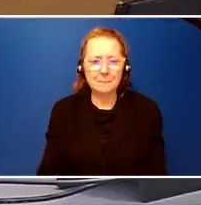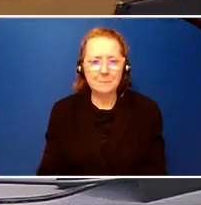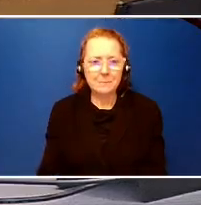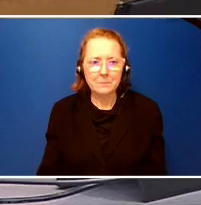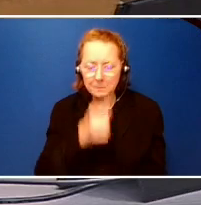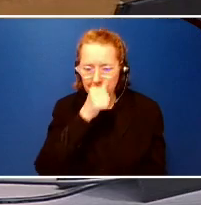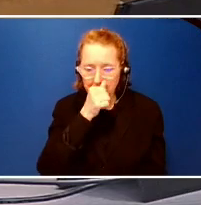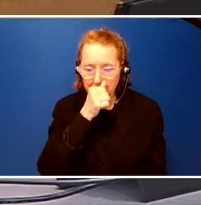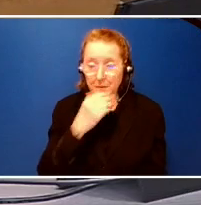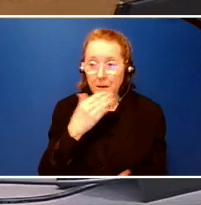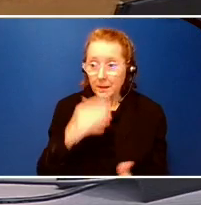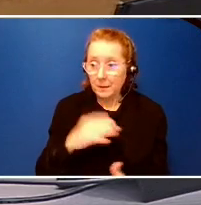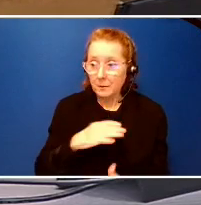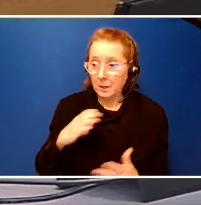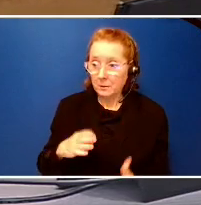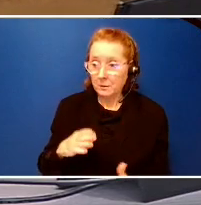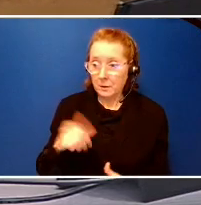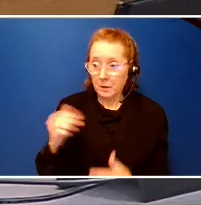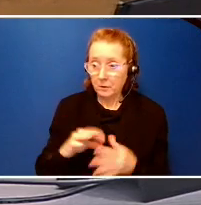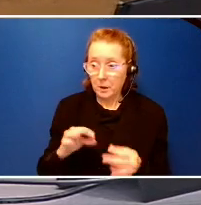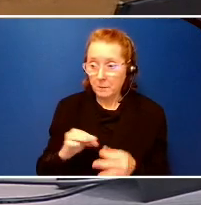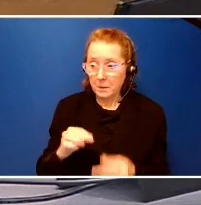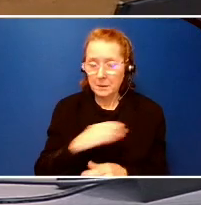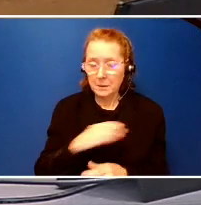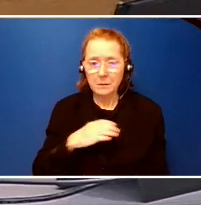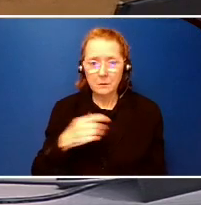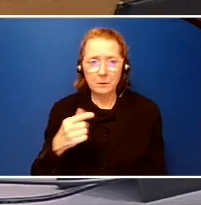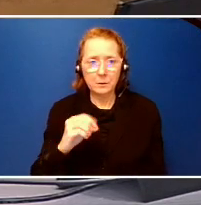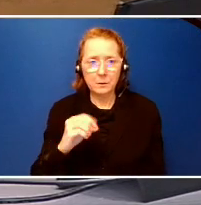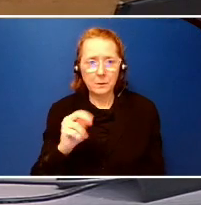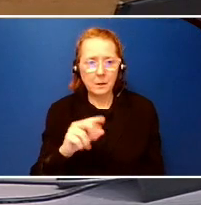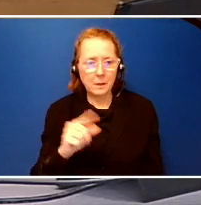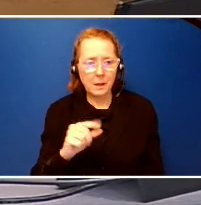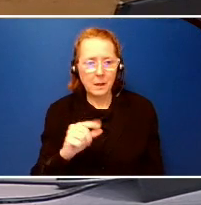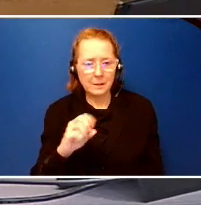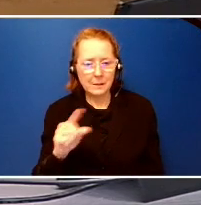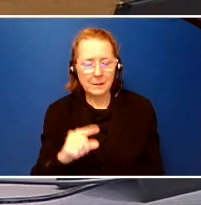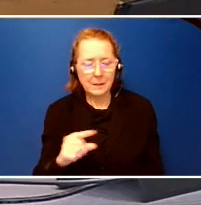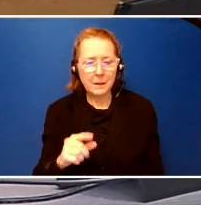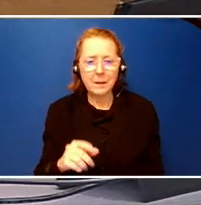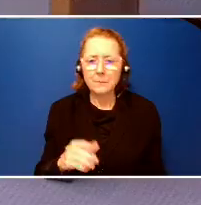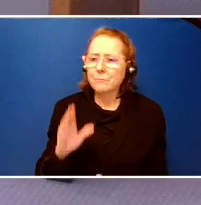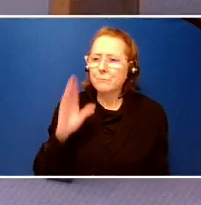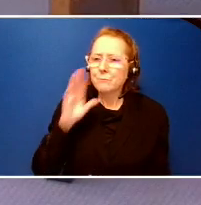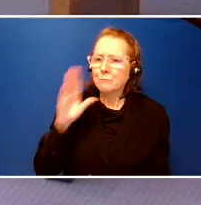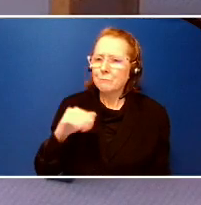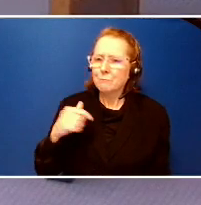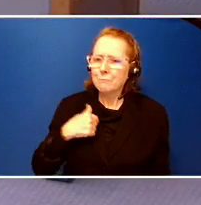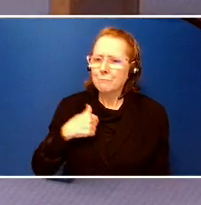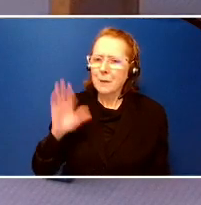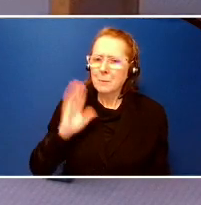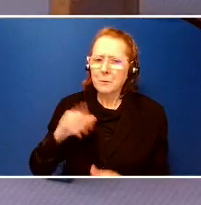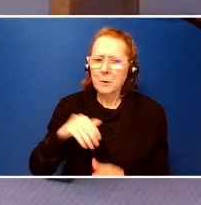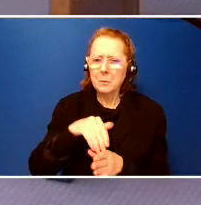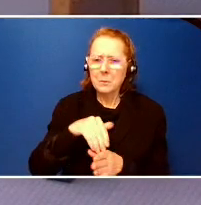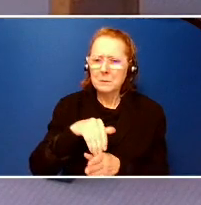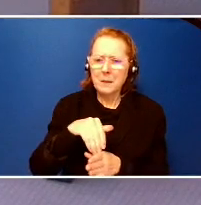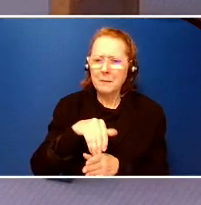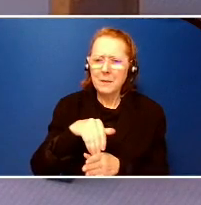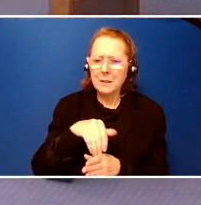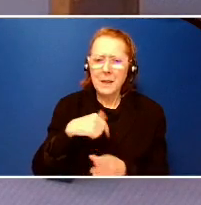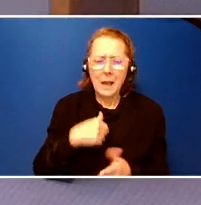Other comments? Councillor Gonzalez. You know, I was on the fence about this, even though, you know, I helped draft the speed hump